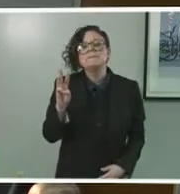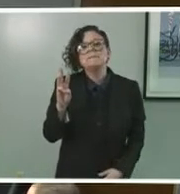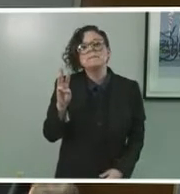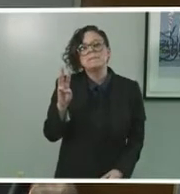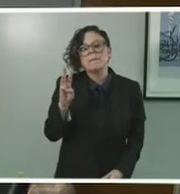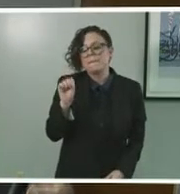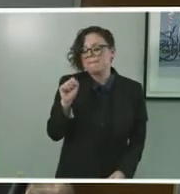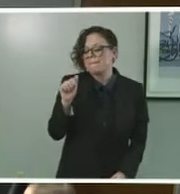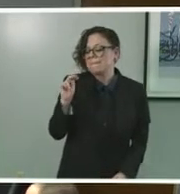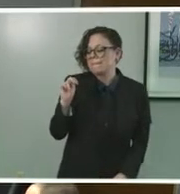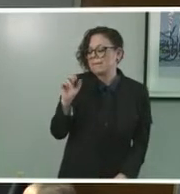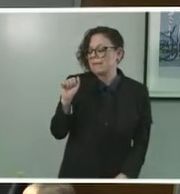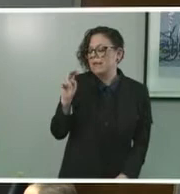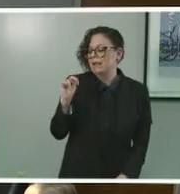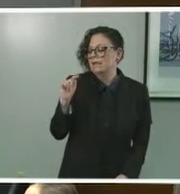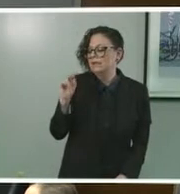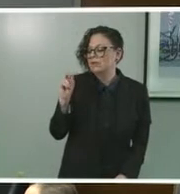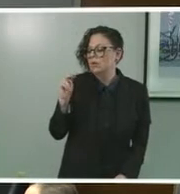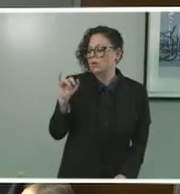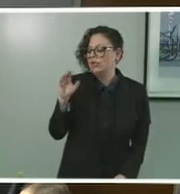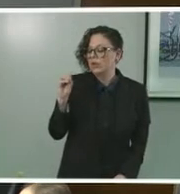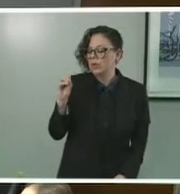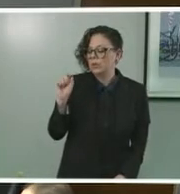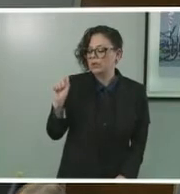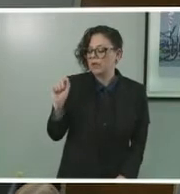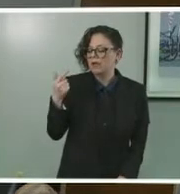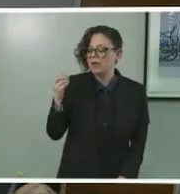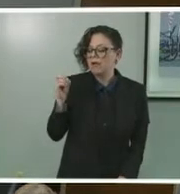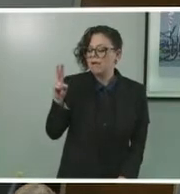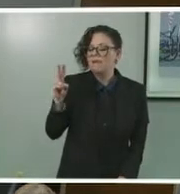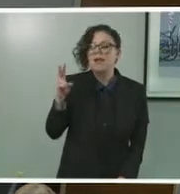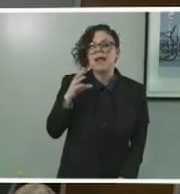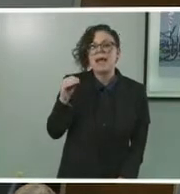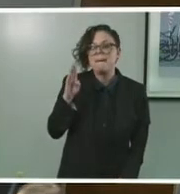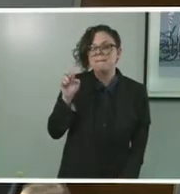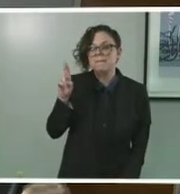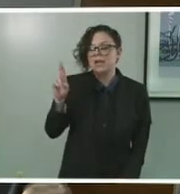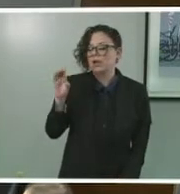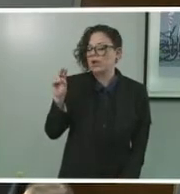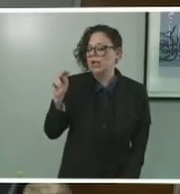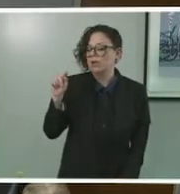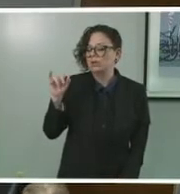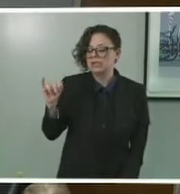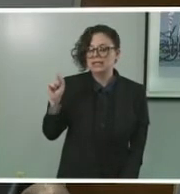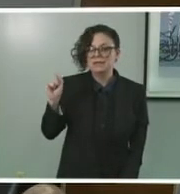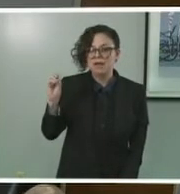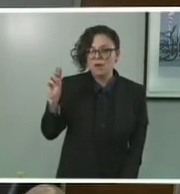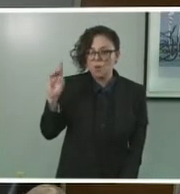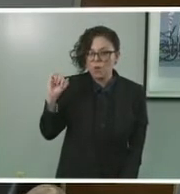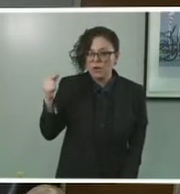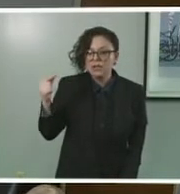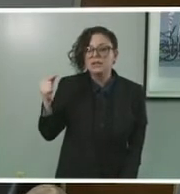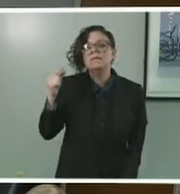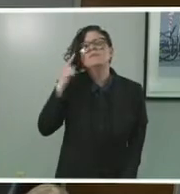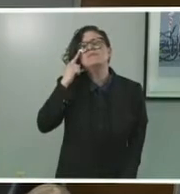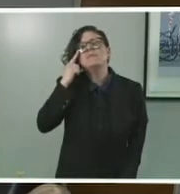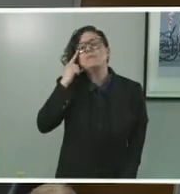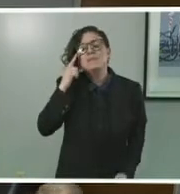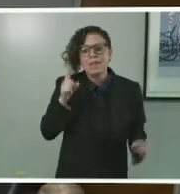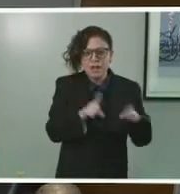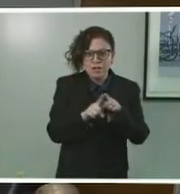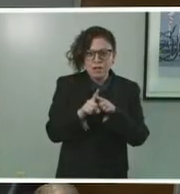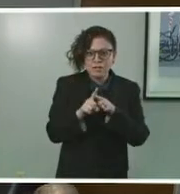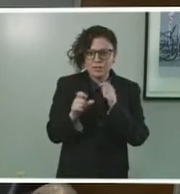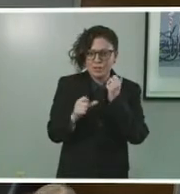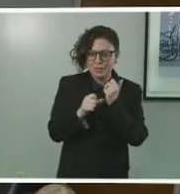at sanantonio.gov and bearcounty.org. But I want to thank you guys for joining us. First, Assistant City Attorney